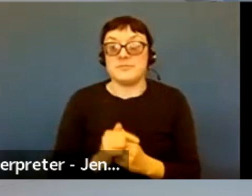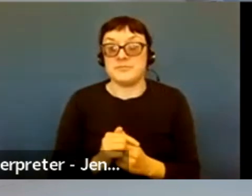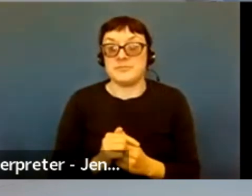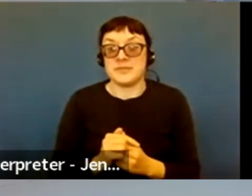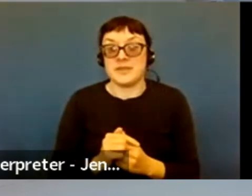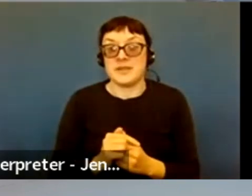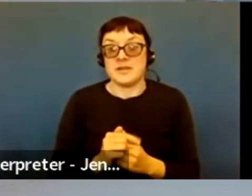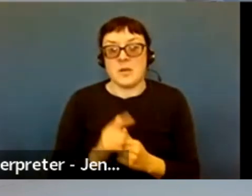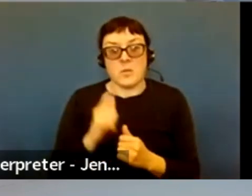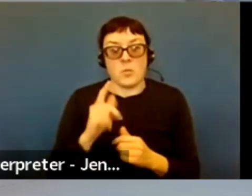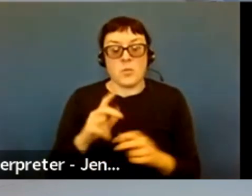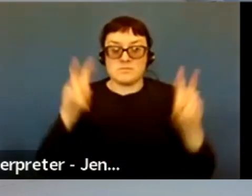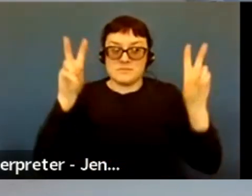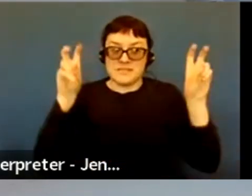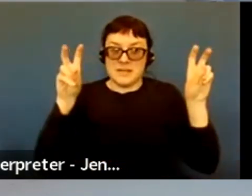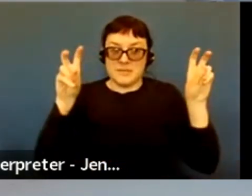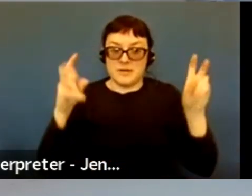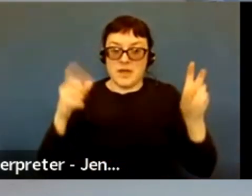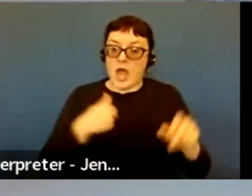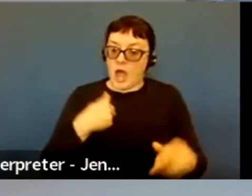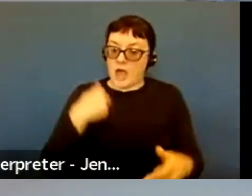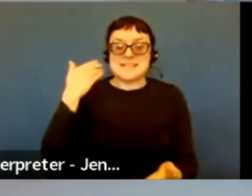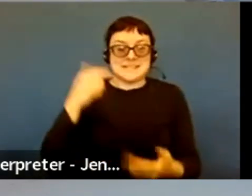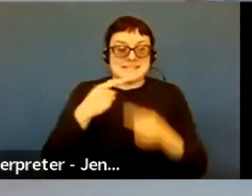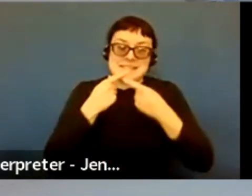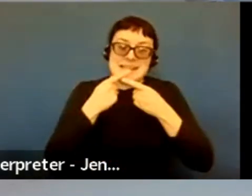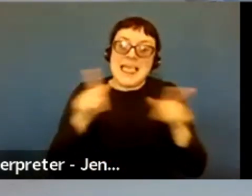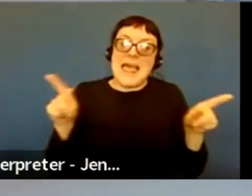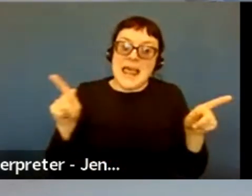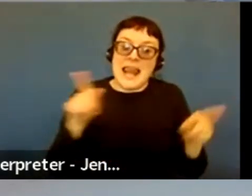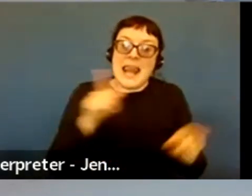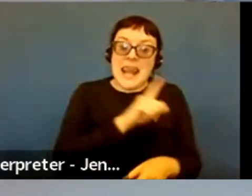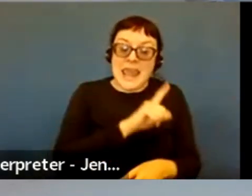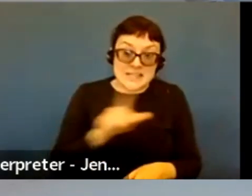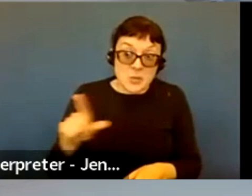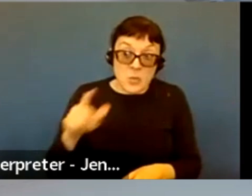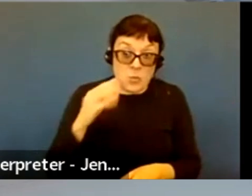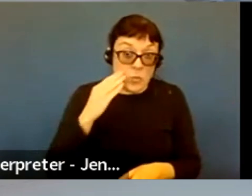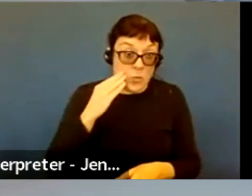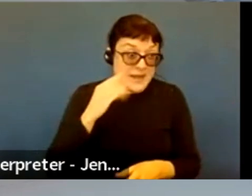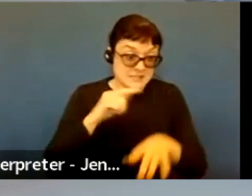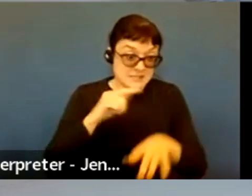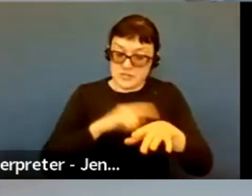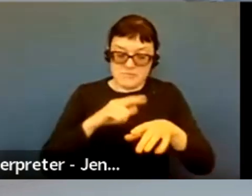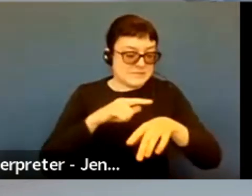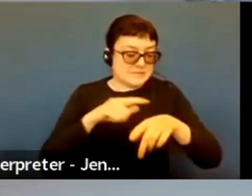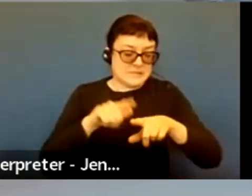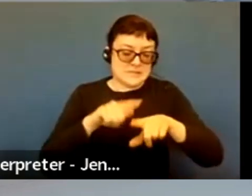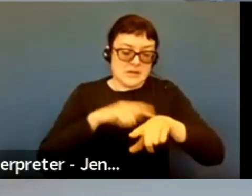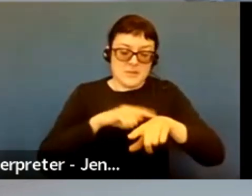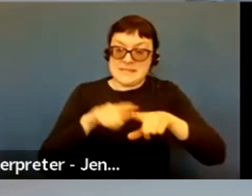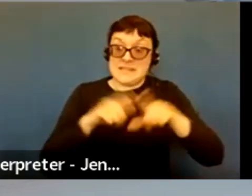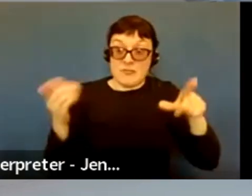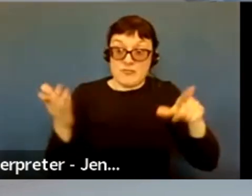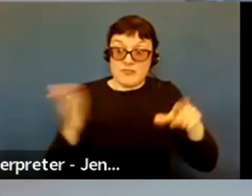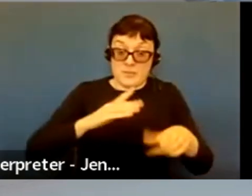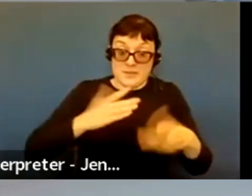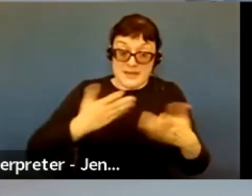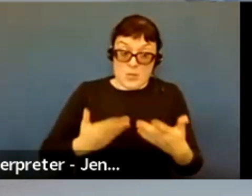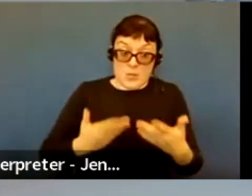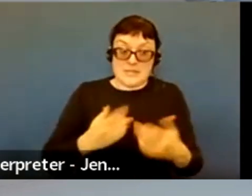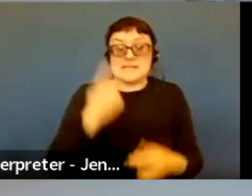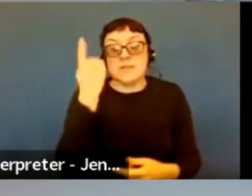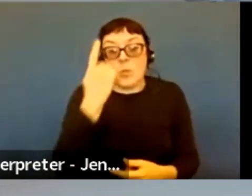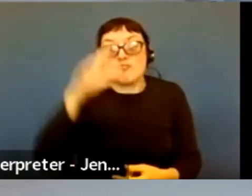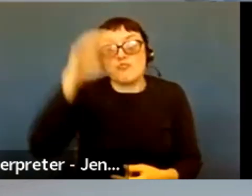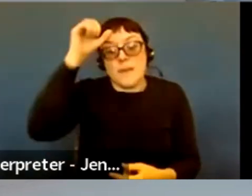is this great simple statement: I declare that later on, even in an age unlike our own, someone will remember